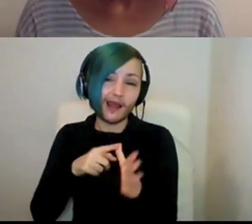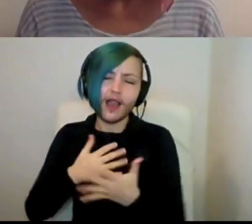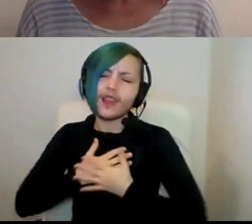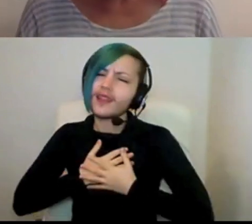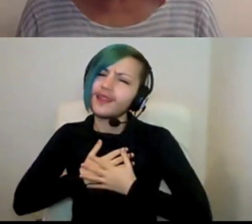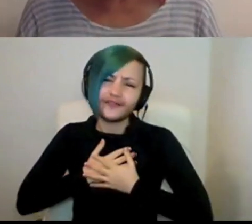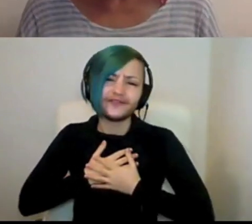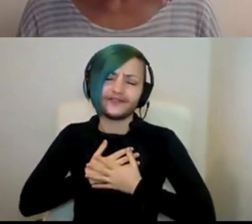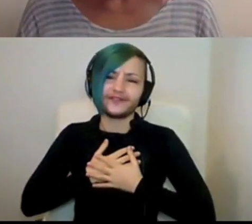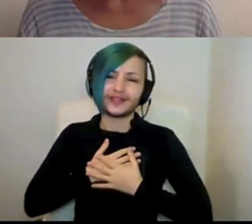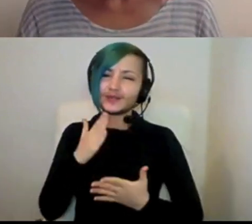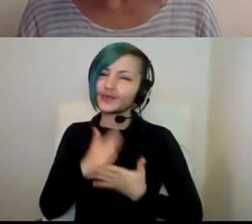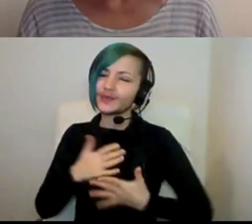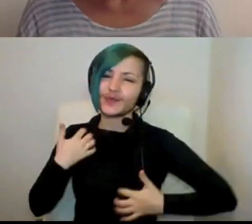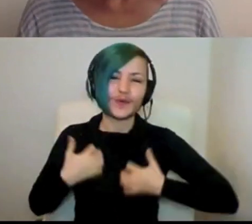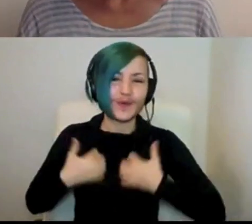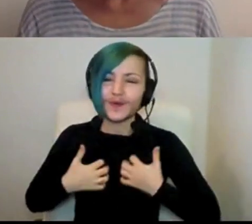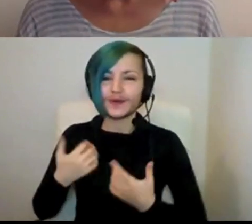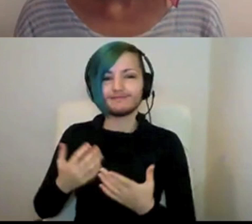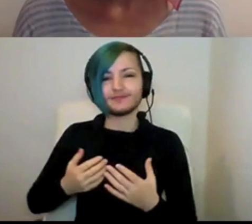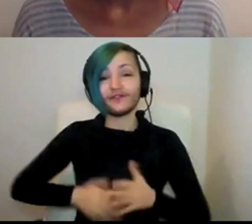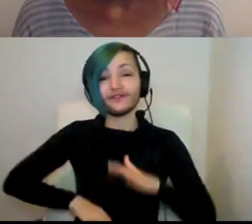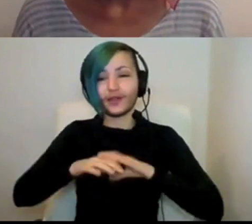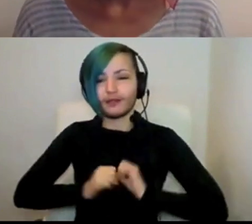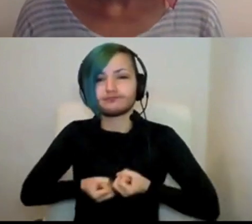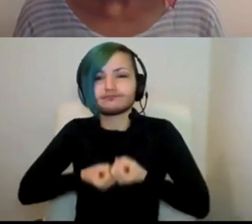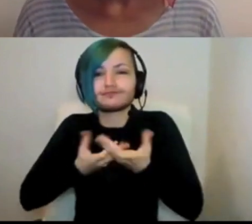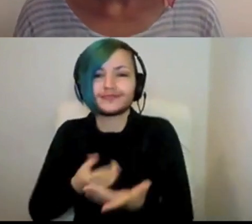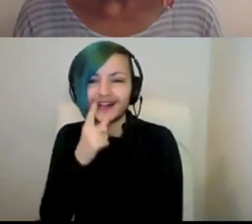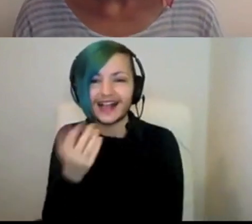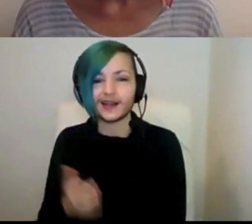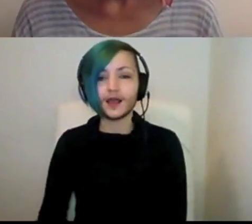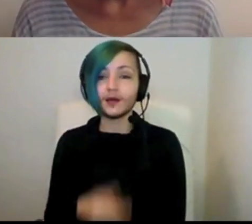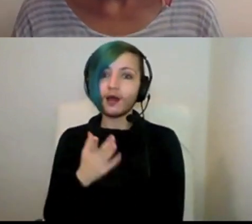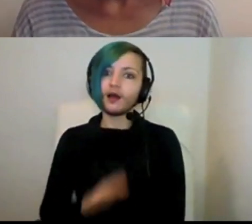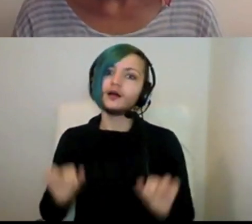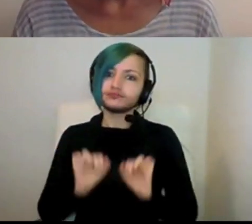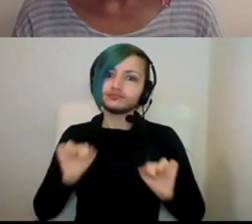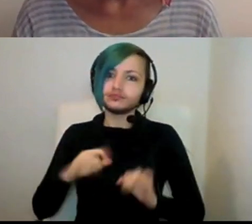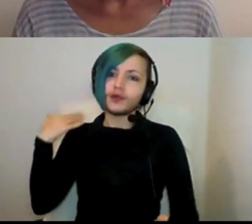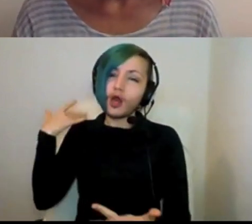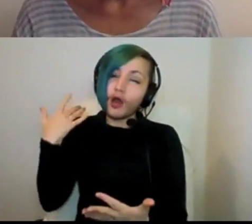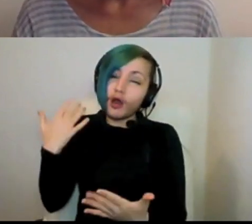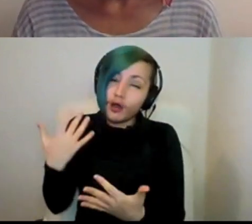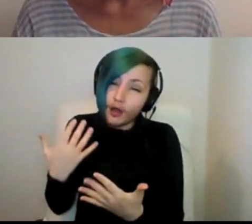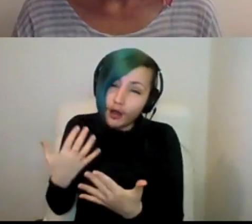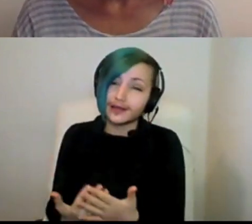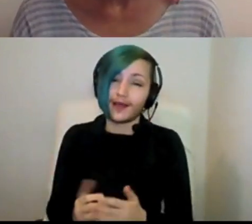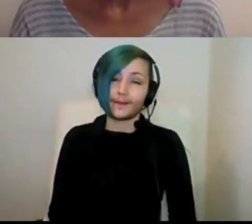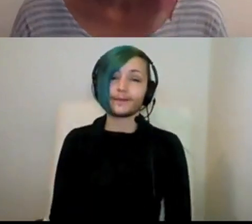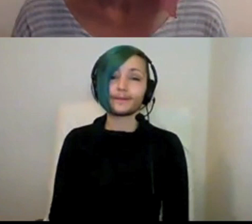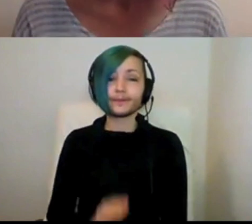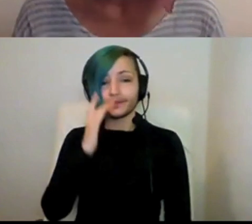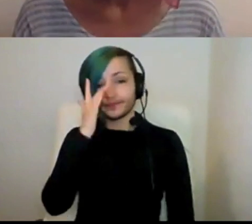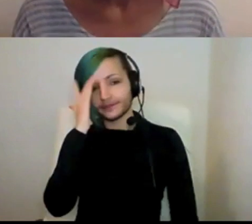element. It's incredible, but it's been a long time coming. It really has, actually. And then now